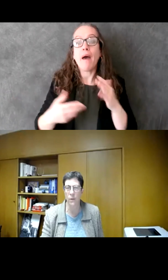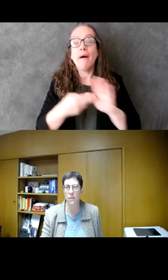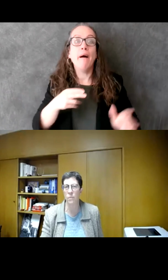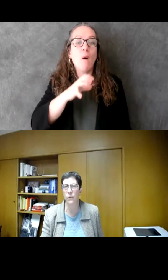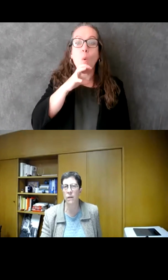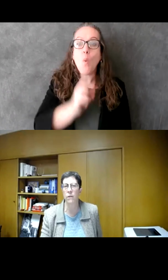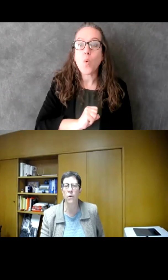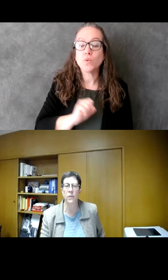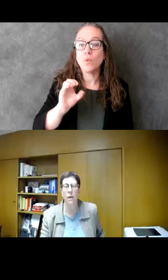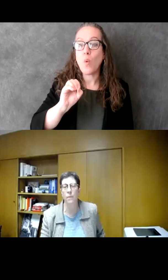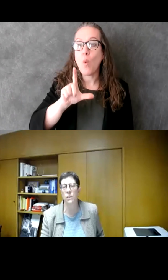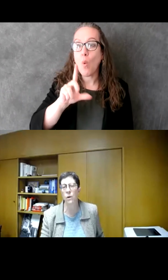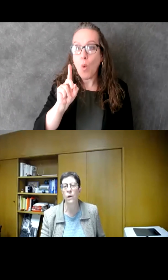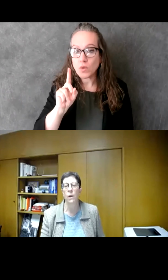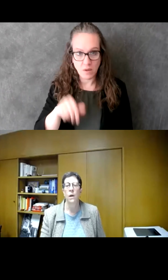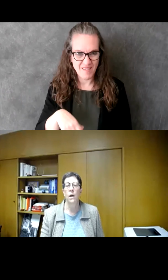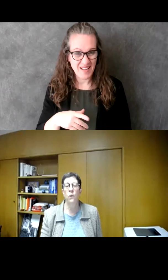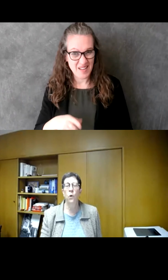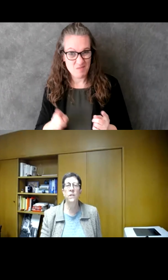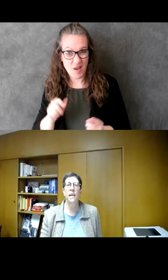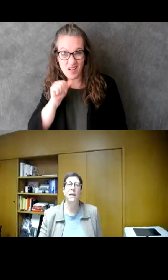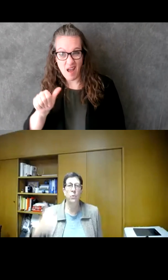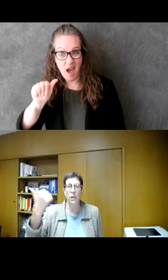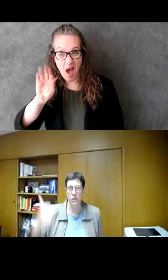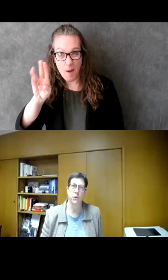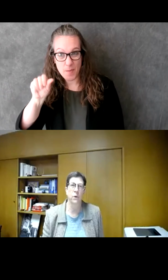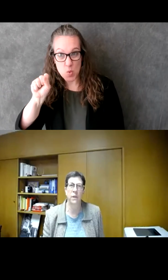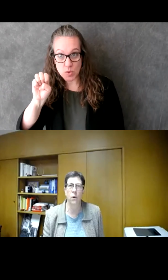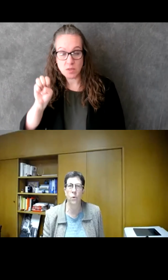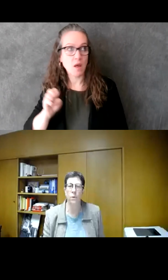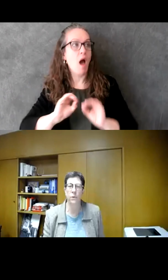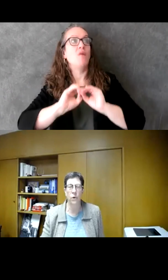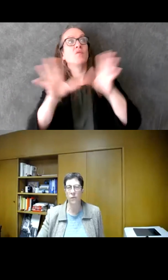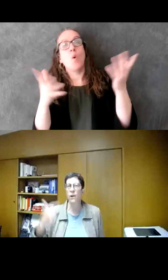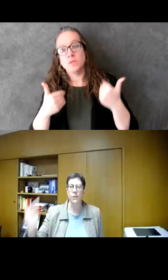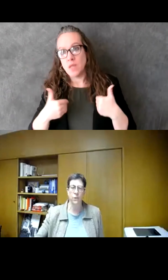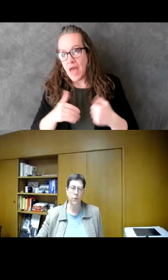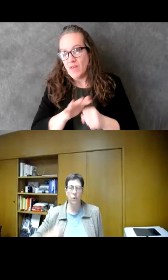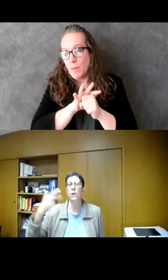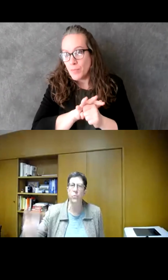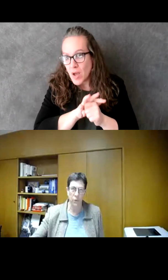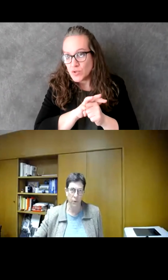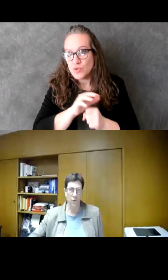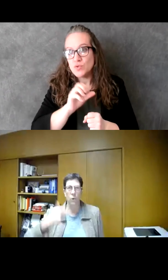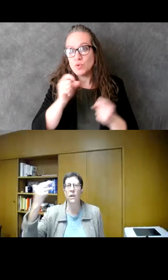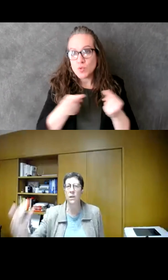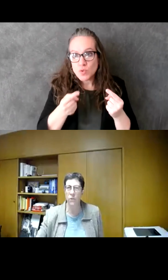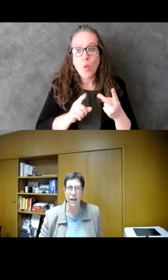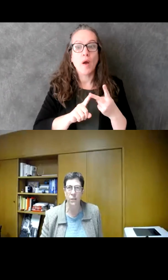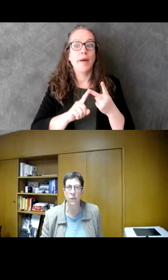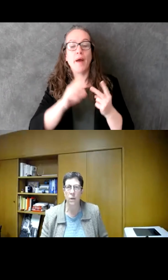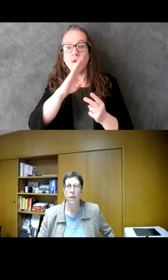very good reason, but we hear it all the time. So of course they have a pressure sore, they're old, or a fracture, or a bruise, or